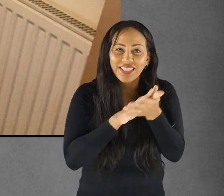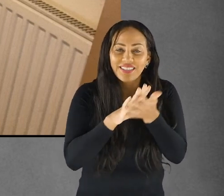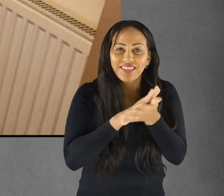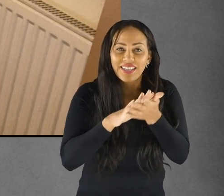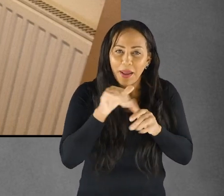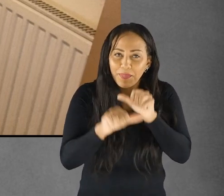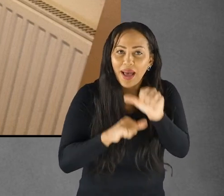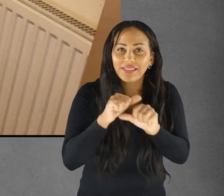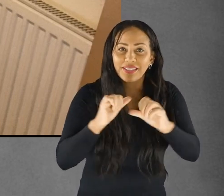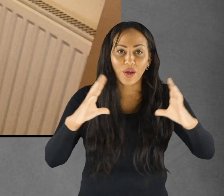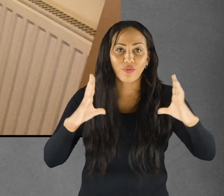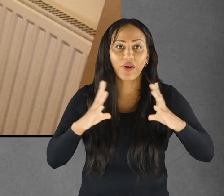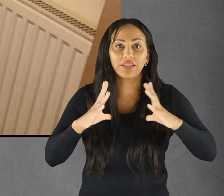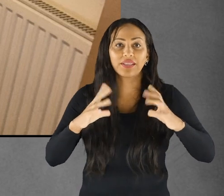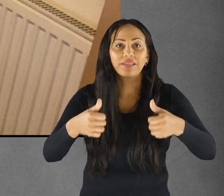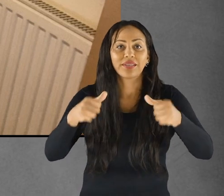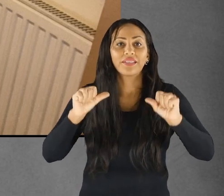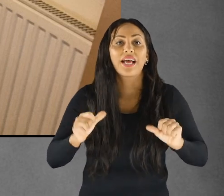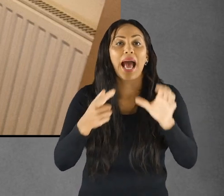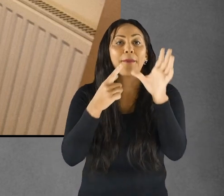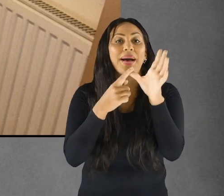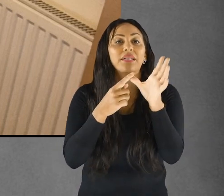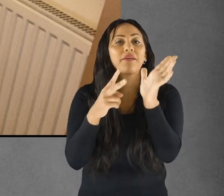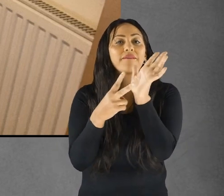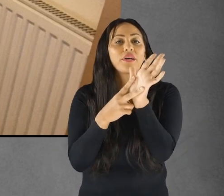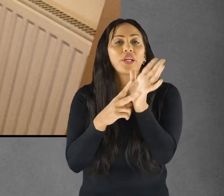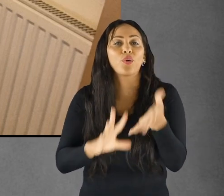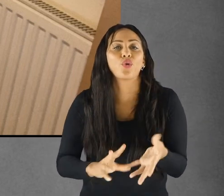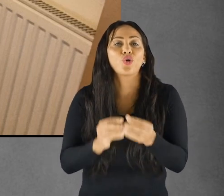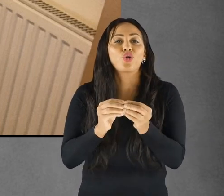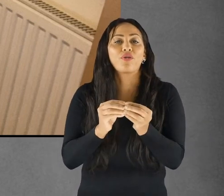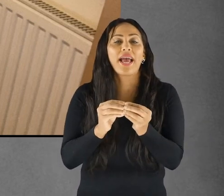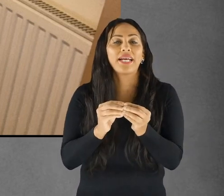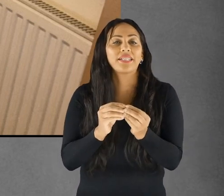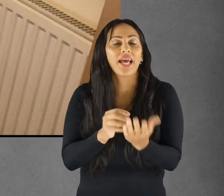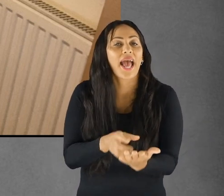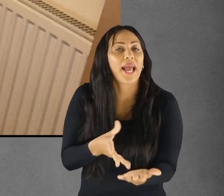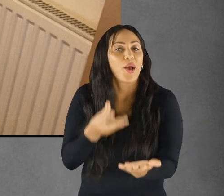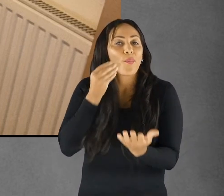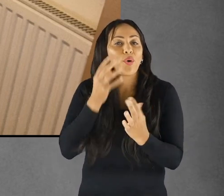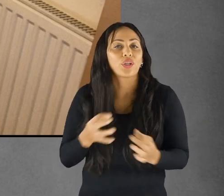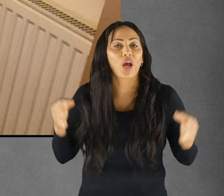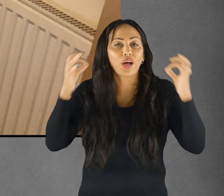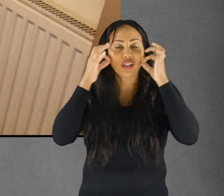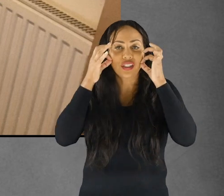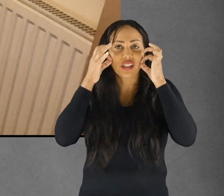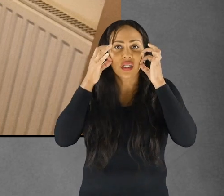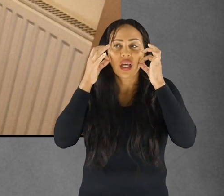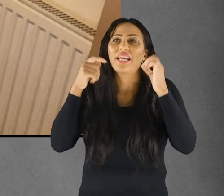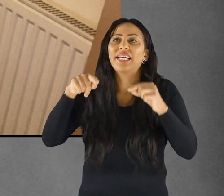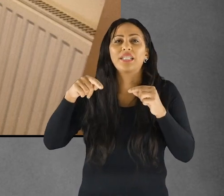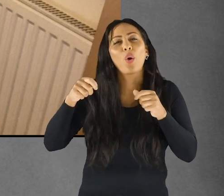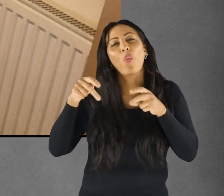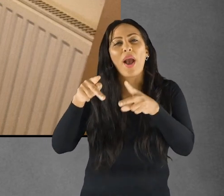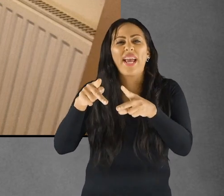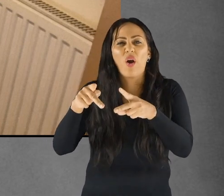and paradigms of rest. Aminda Verdi will create a podcast exploring rest as a radical act